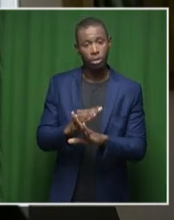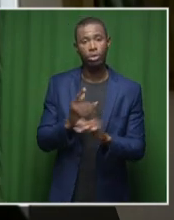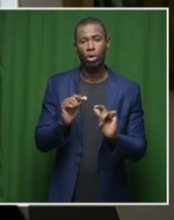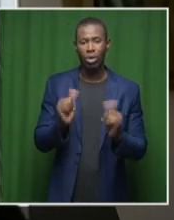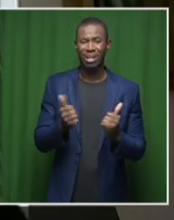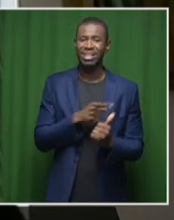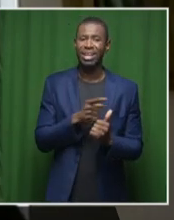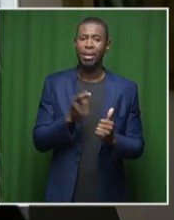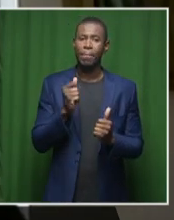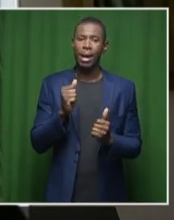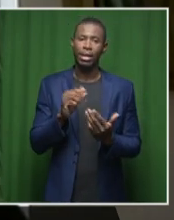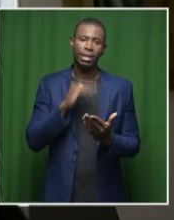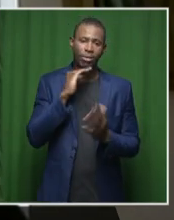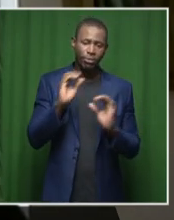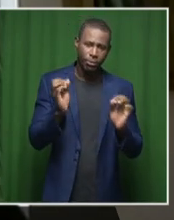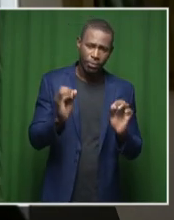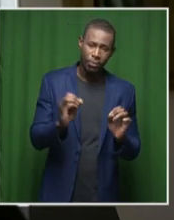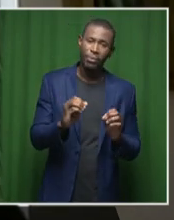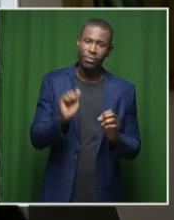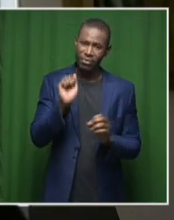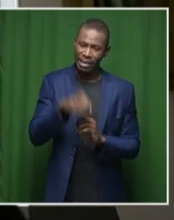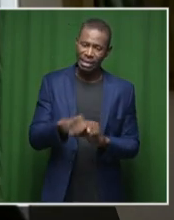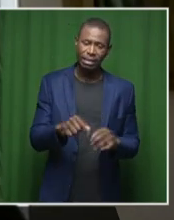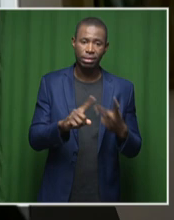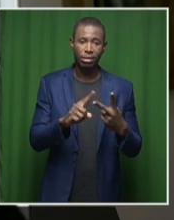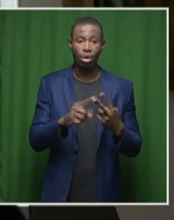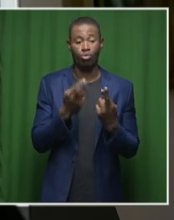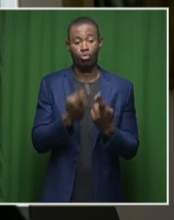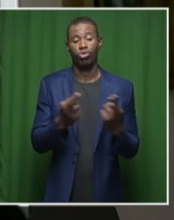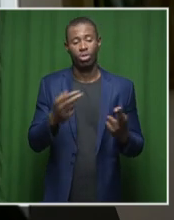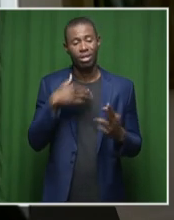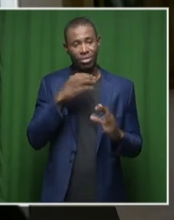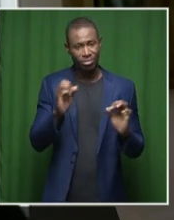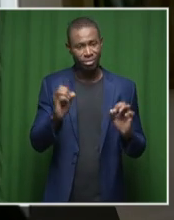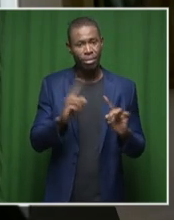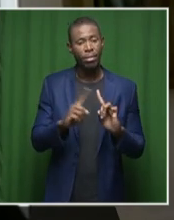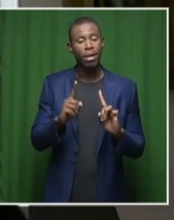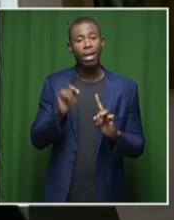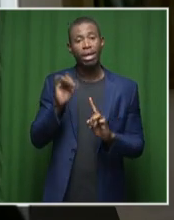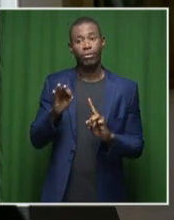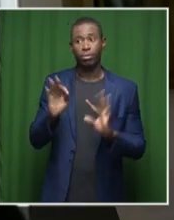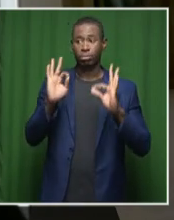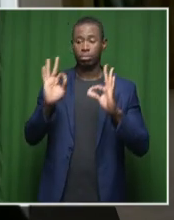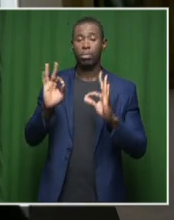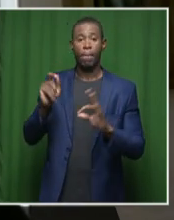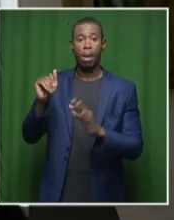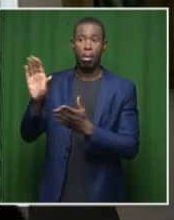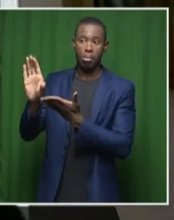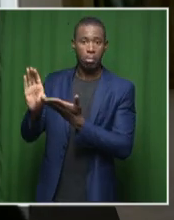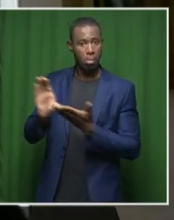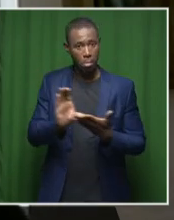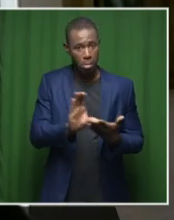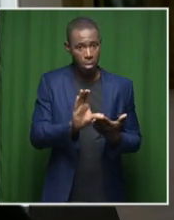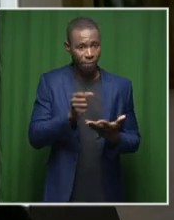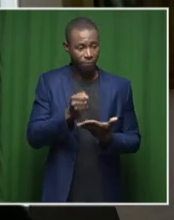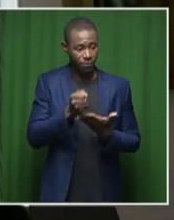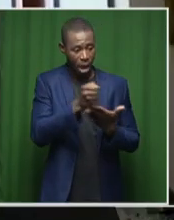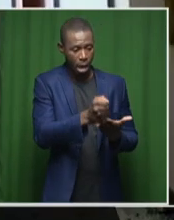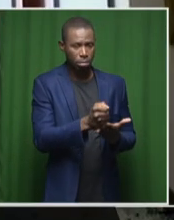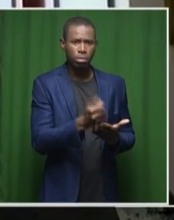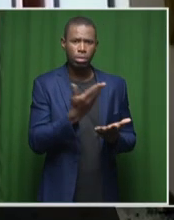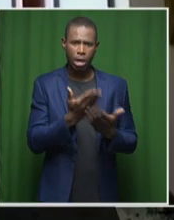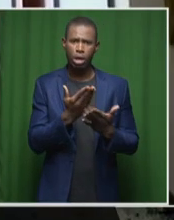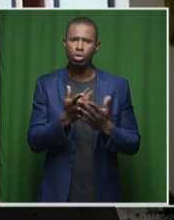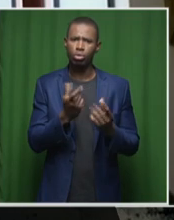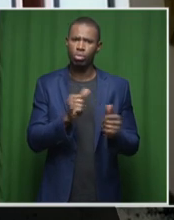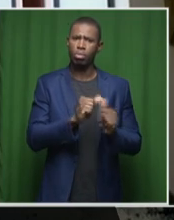Under-resourced, underfunded, but maybe if correct funding comes our way, we can maybe do a whole lot better.